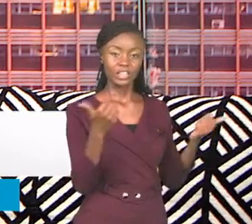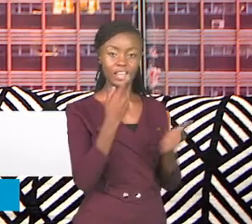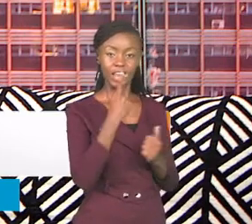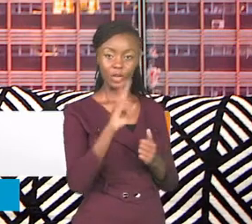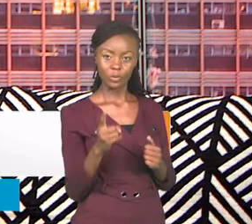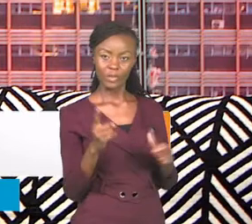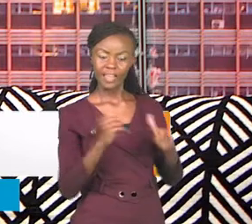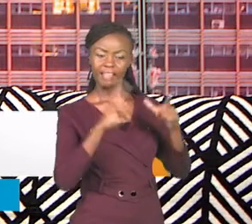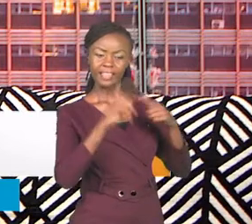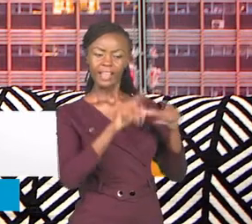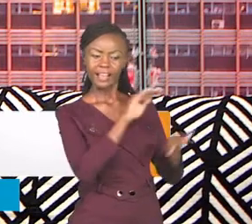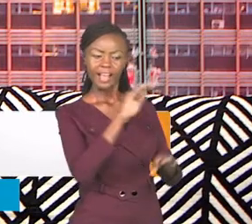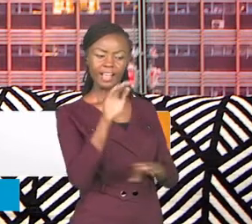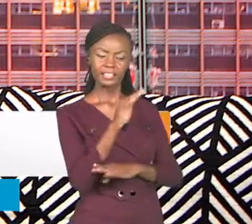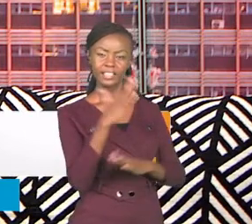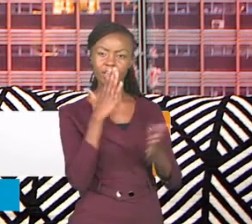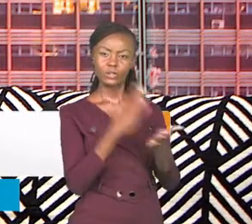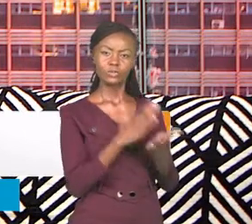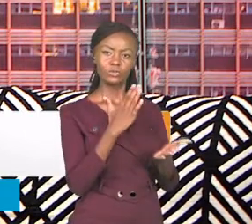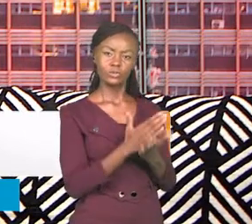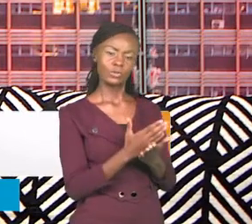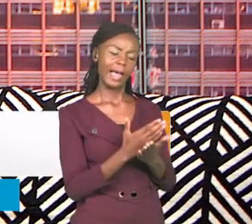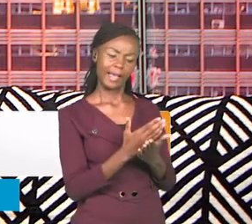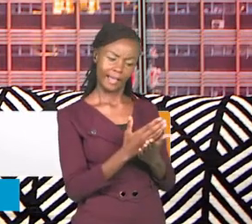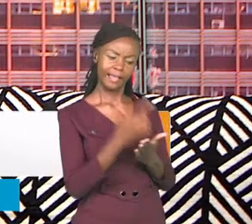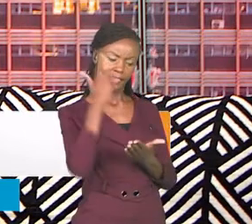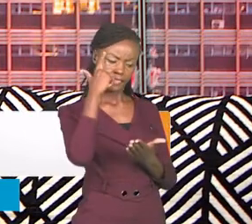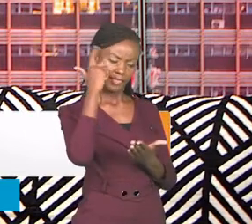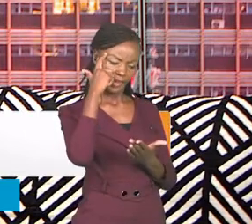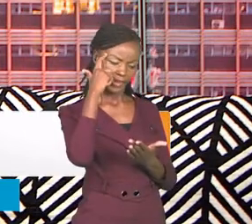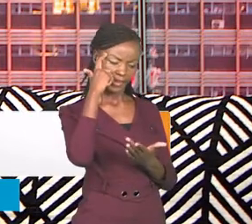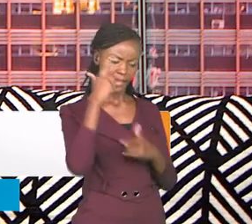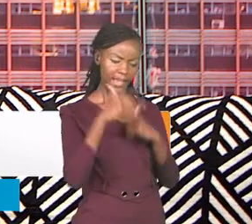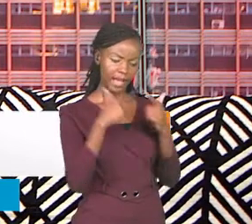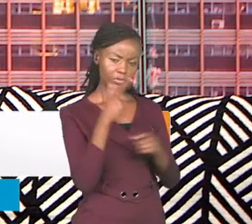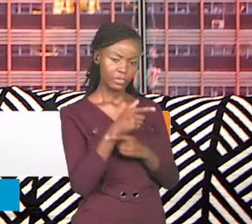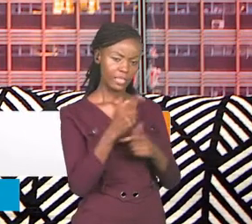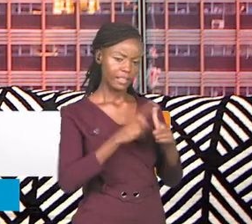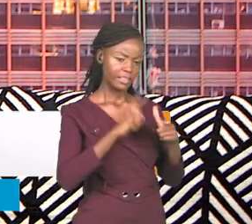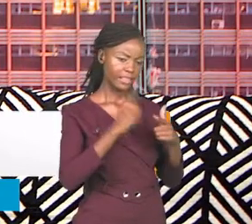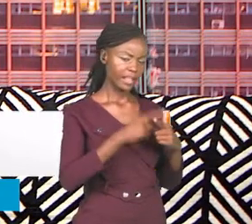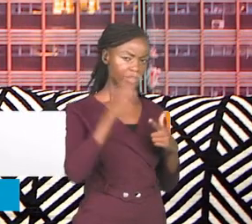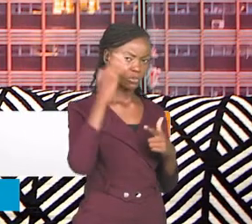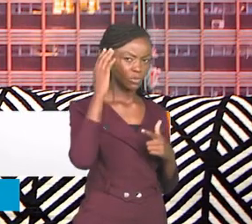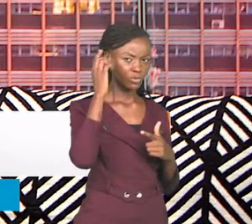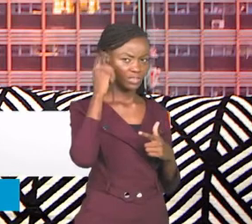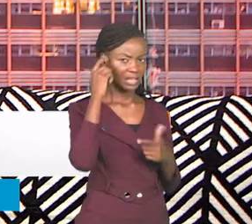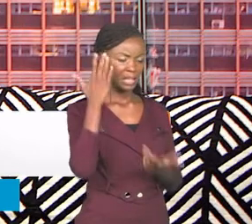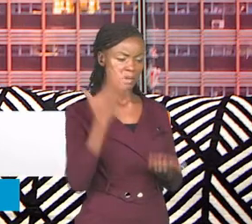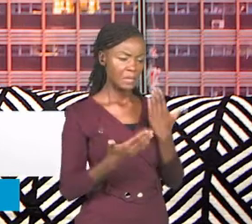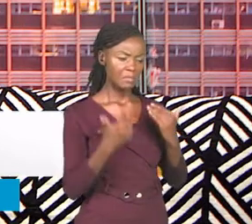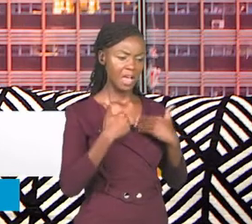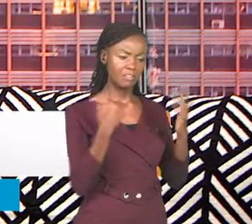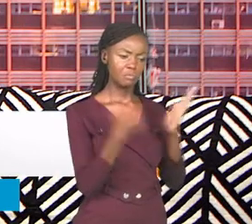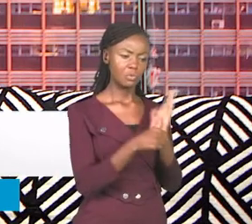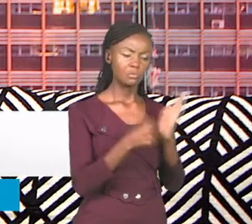you a lot. You unpackage this and you start realizing that there is now a problem with the